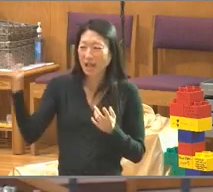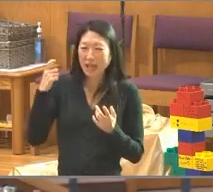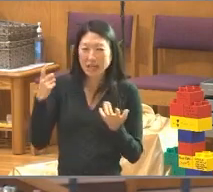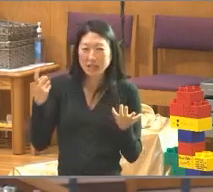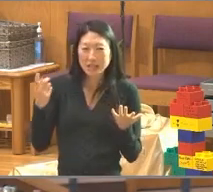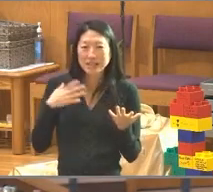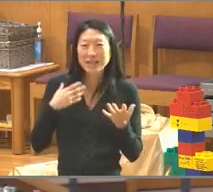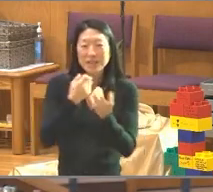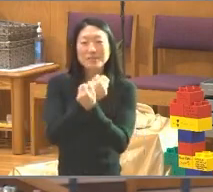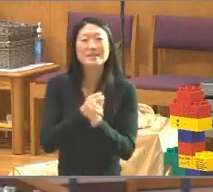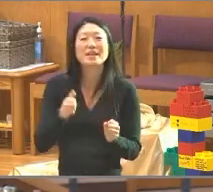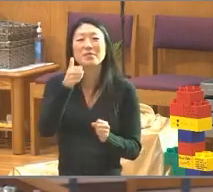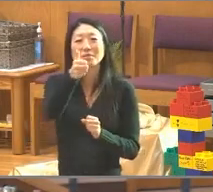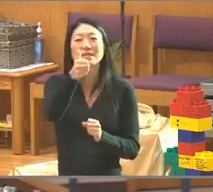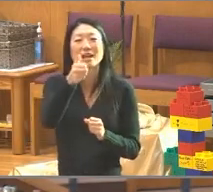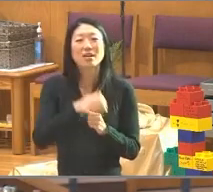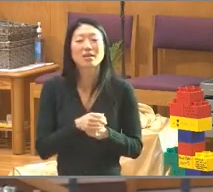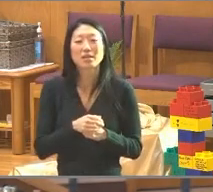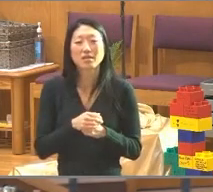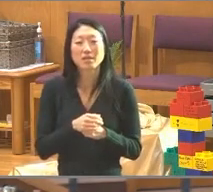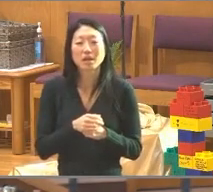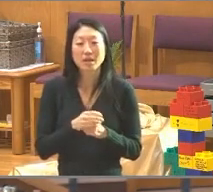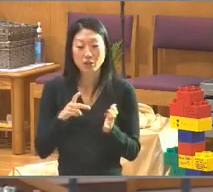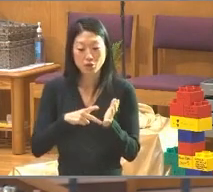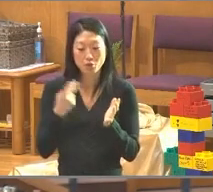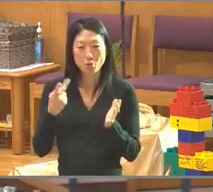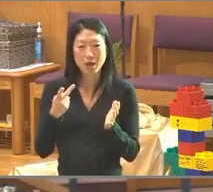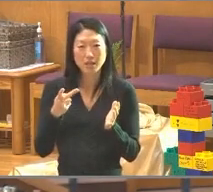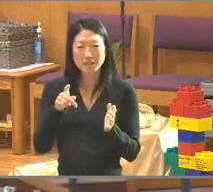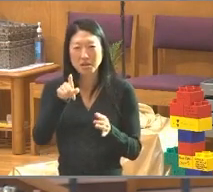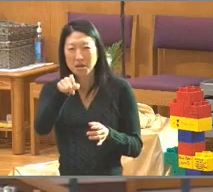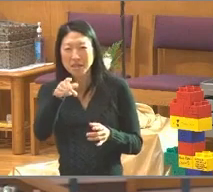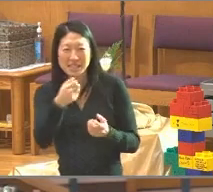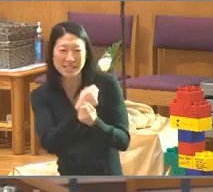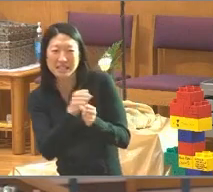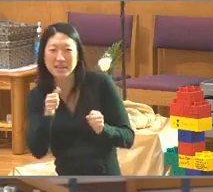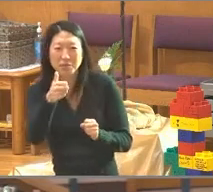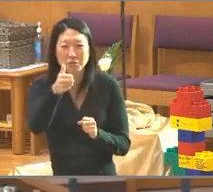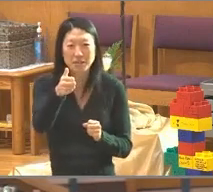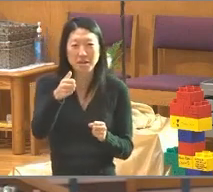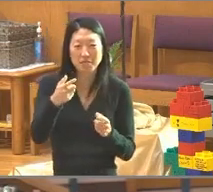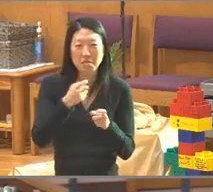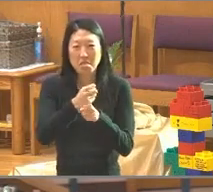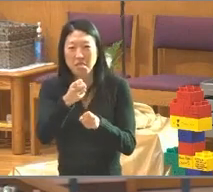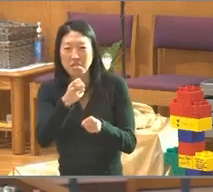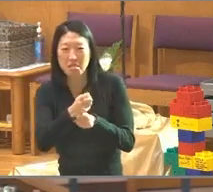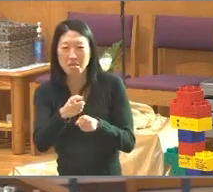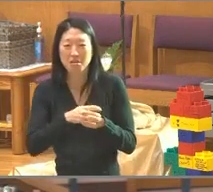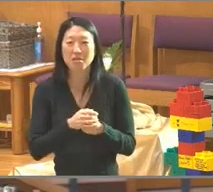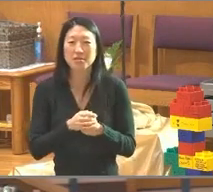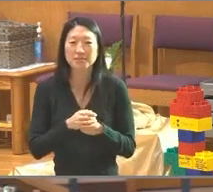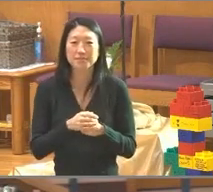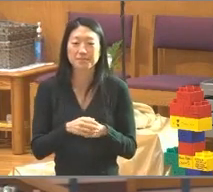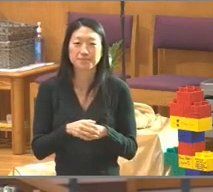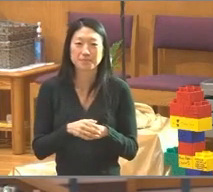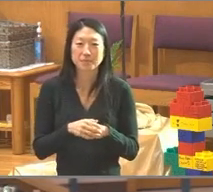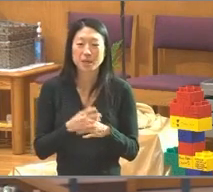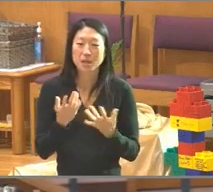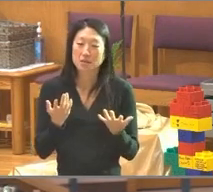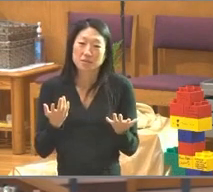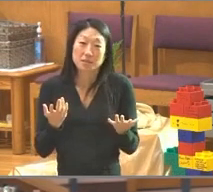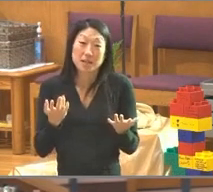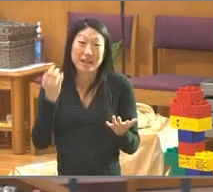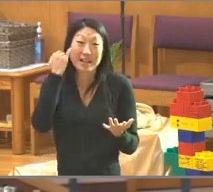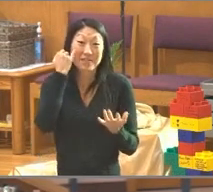"Let him save himself," and then twice dared, "Save yourself," each time with the implication that